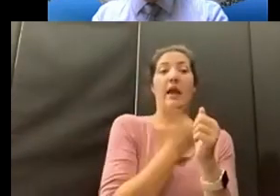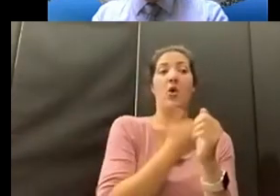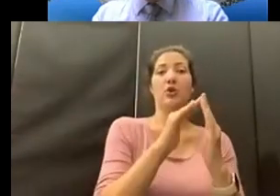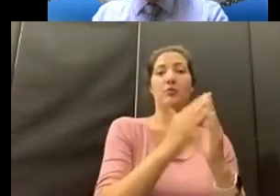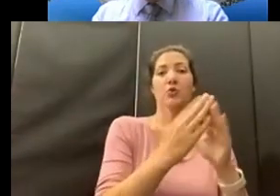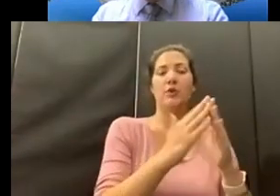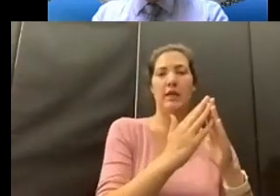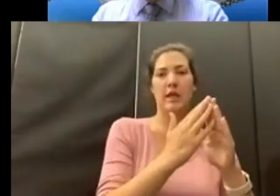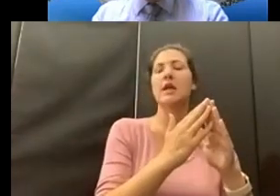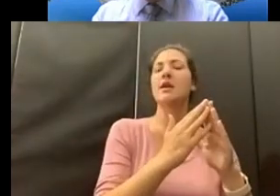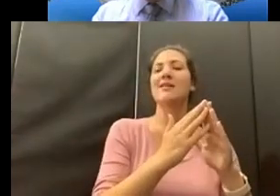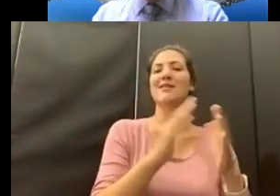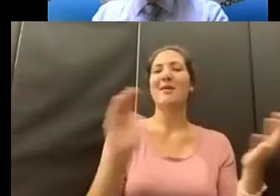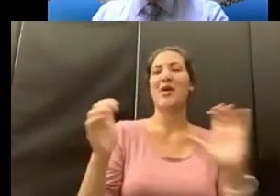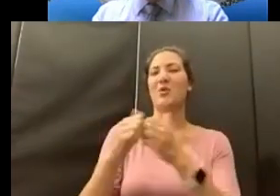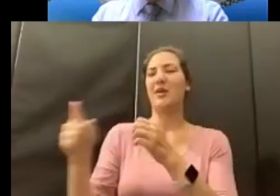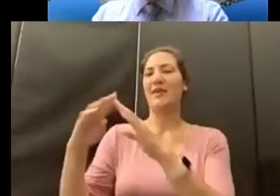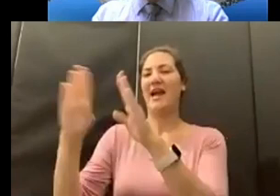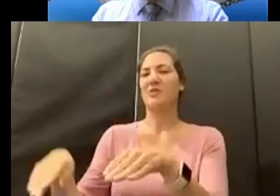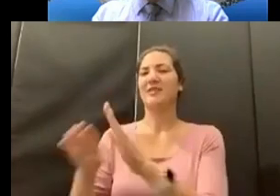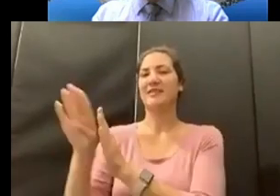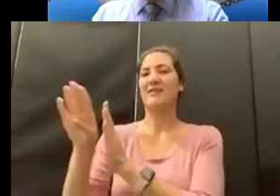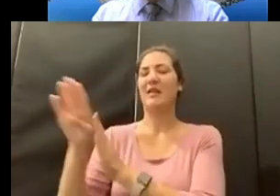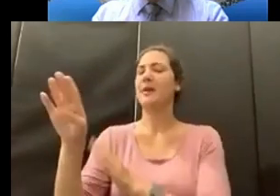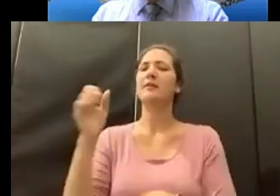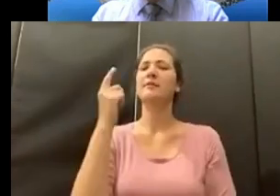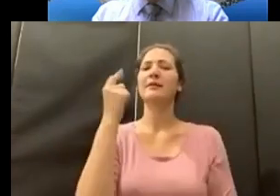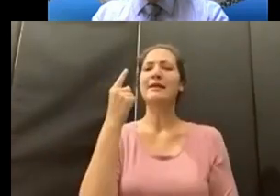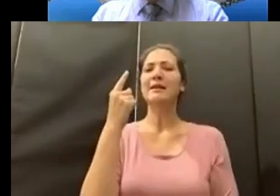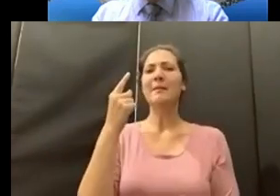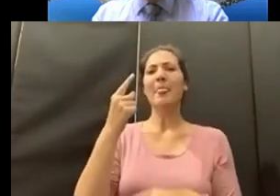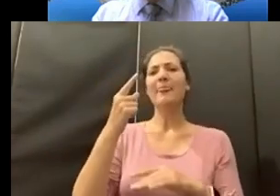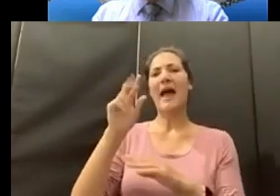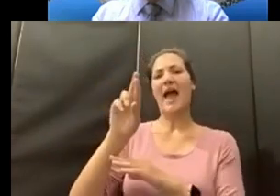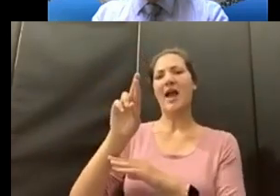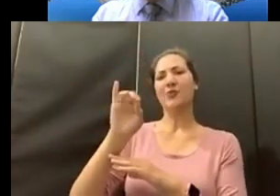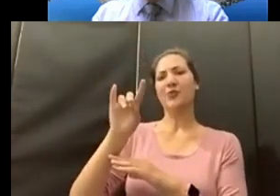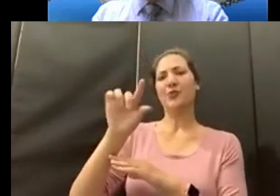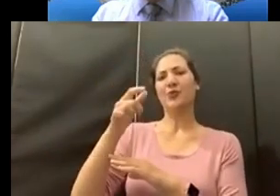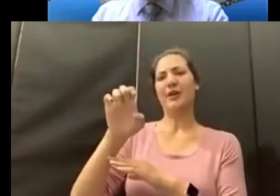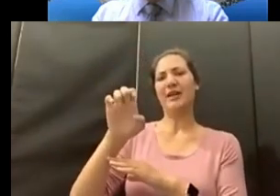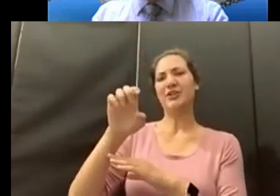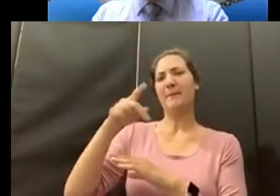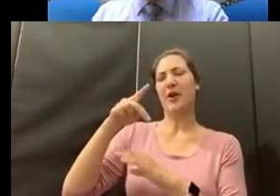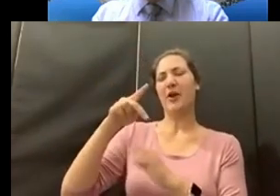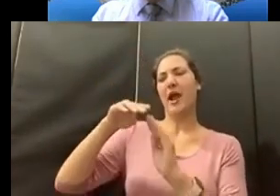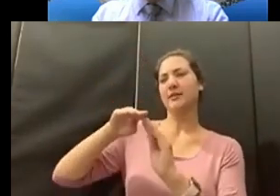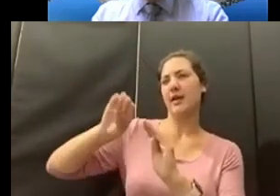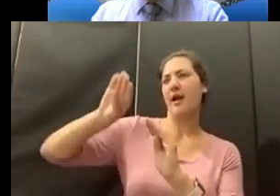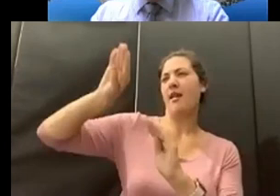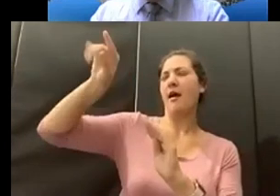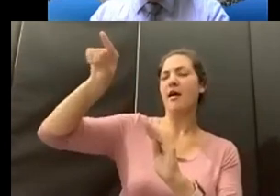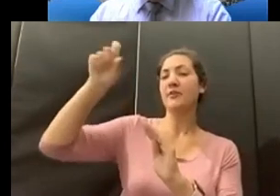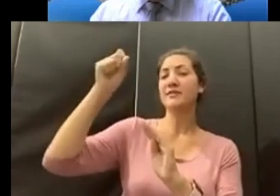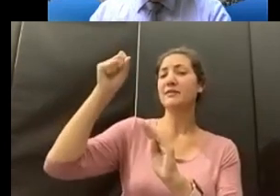plenty of surface water that exists up on the ridge. You know, it's more an issue of infrastructure, as Supervisor Lucero